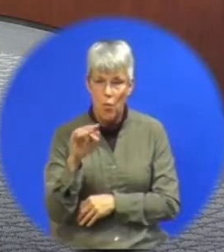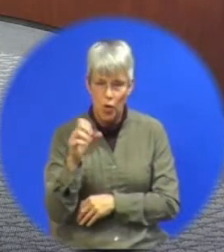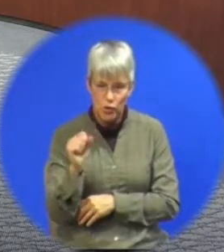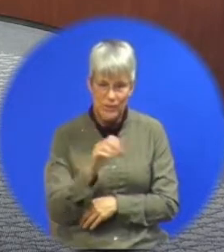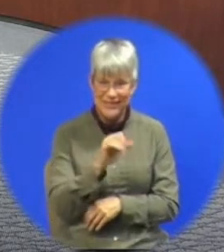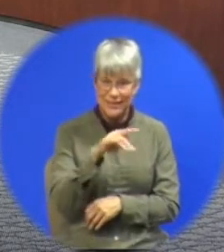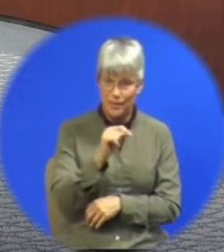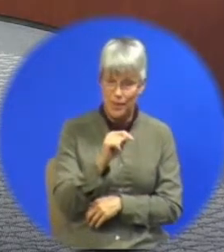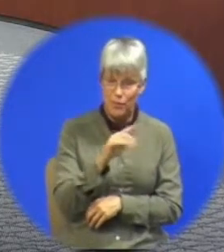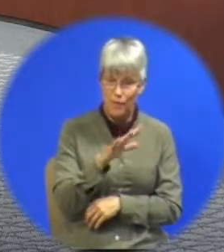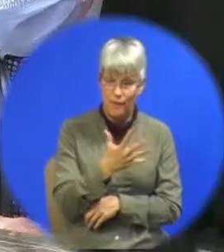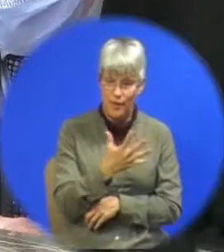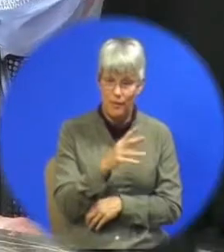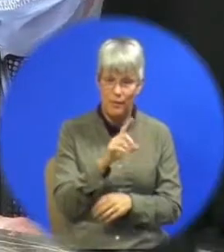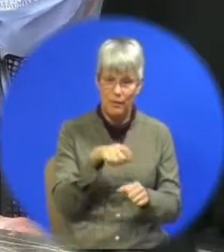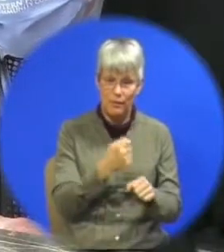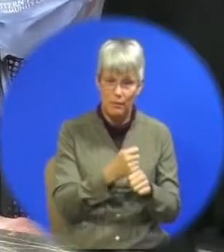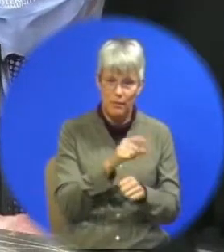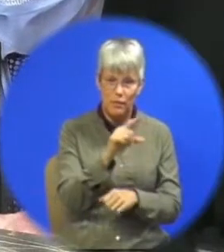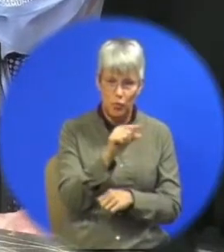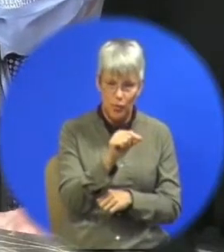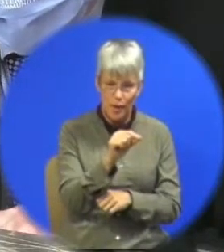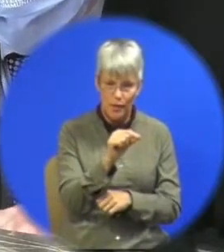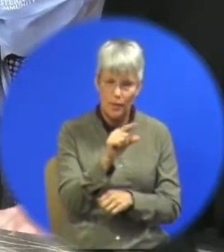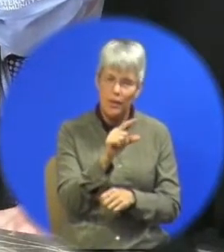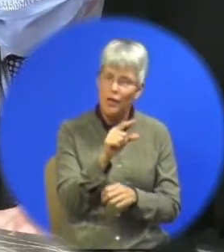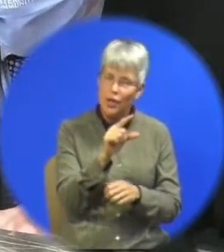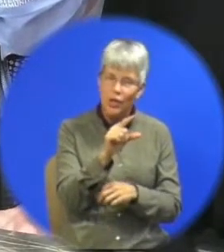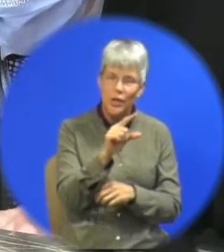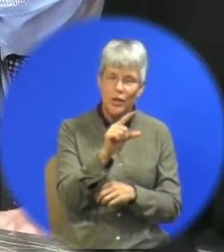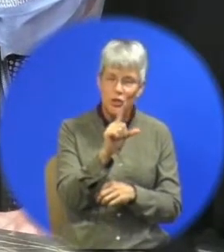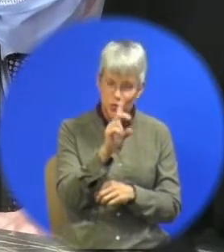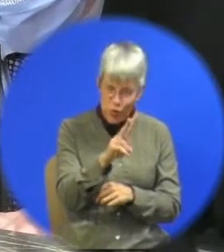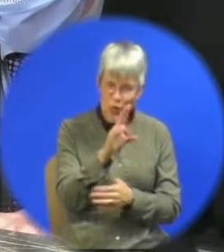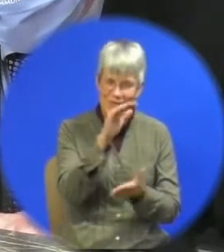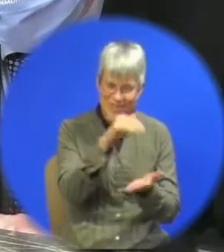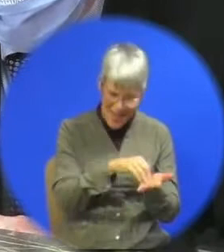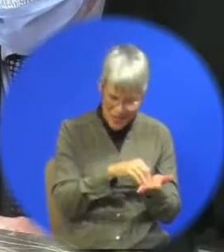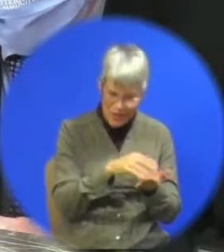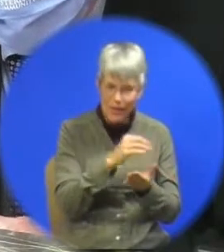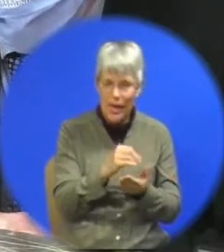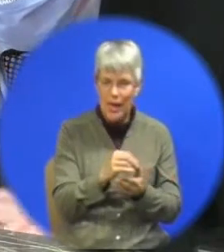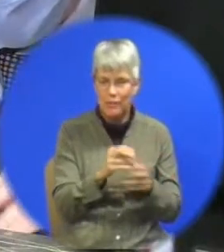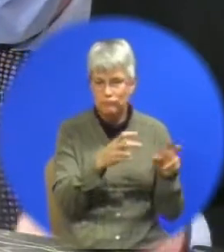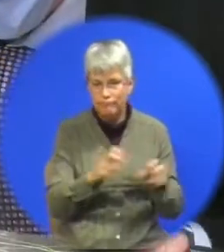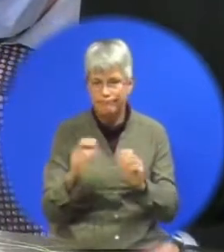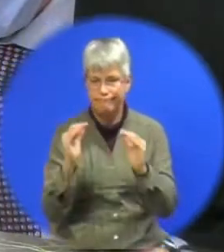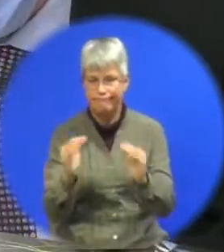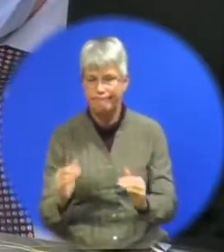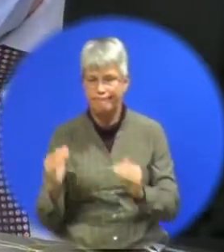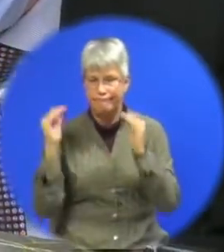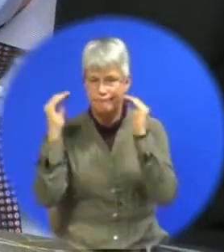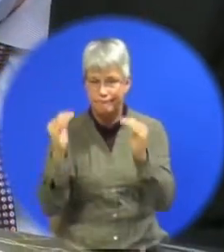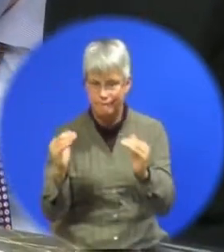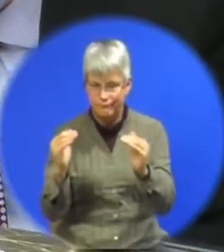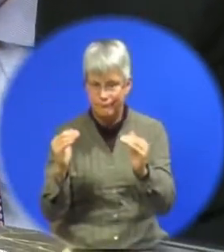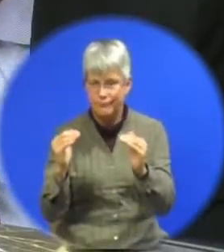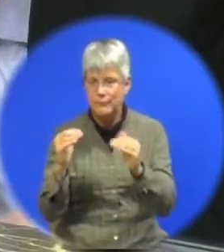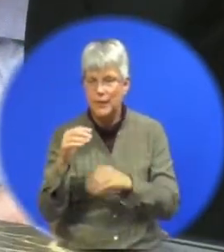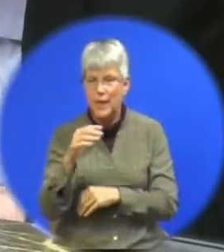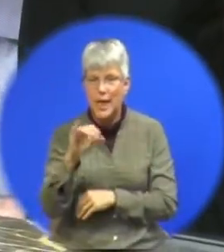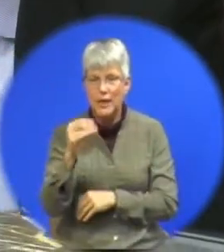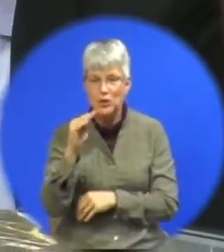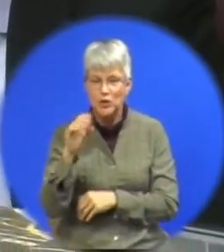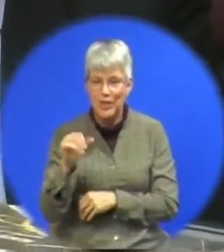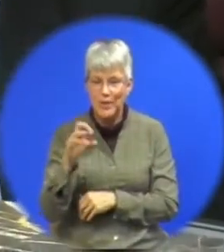2000, reclassified as an expert equipment operator on July 1st, 2004, and whereas Jimmy Earl Franklin